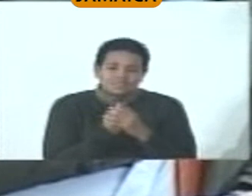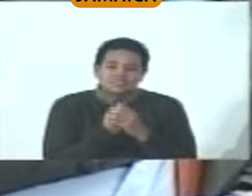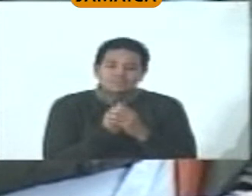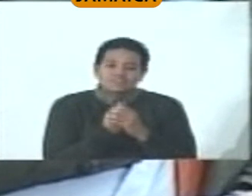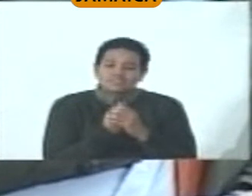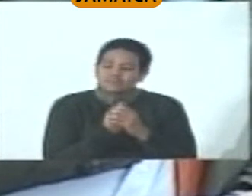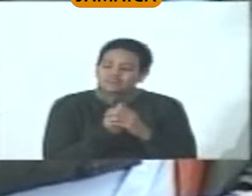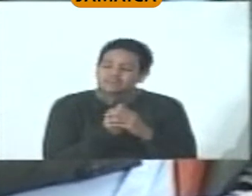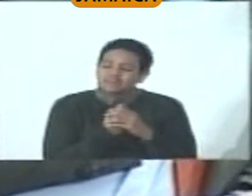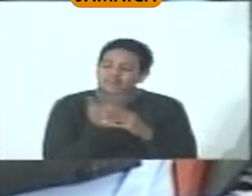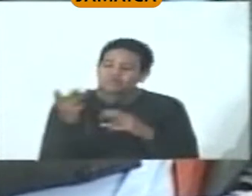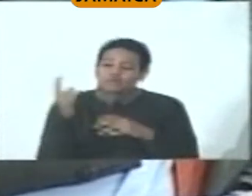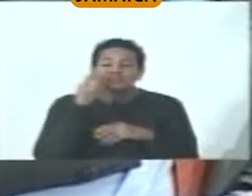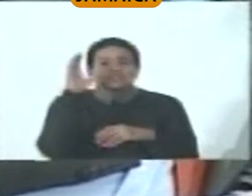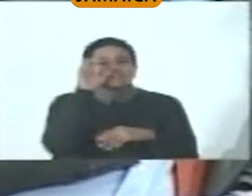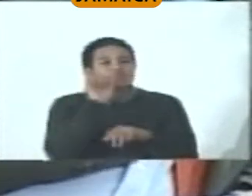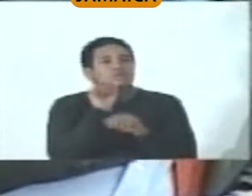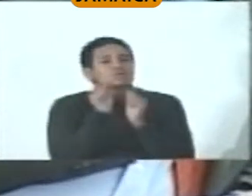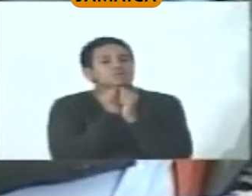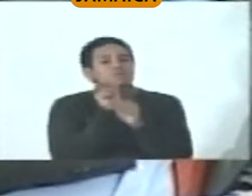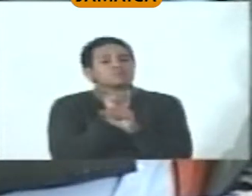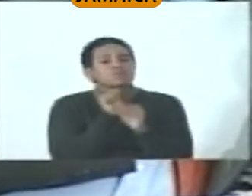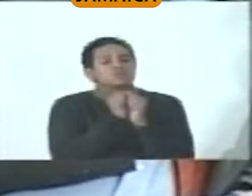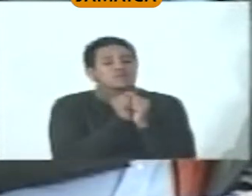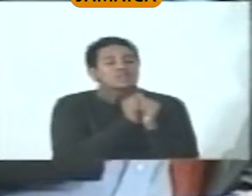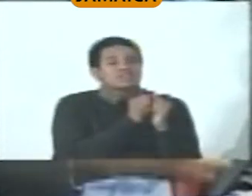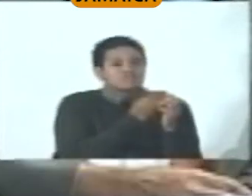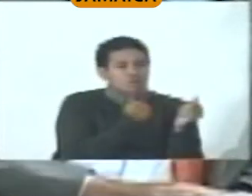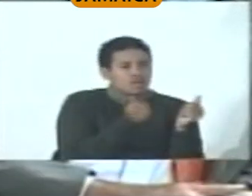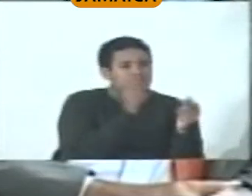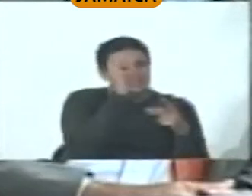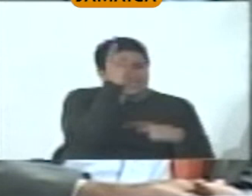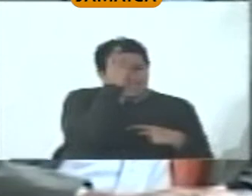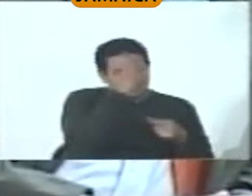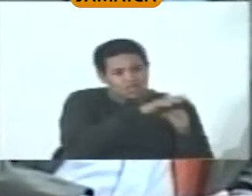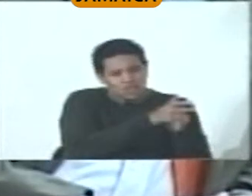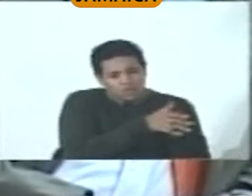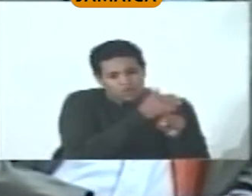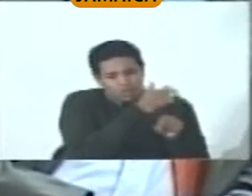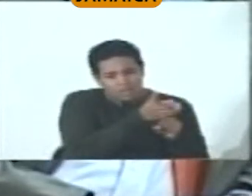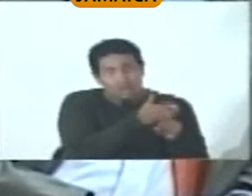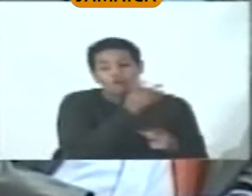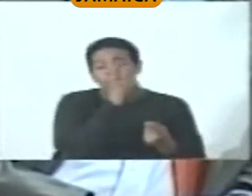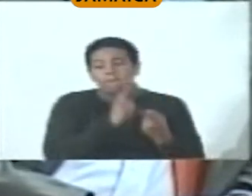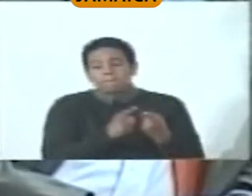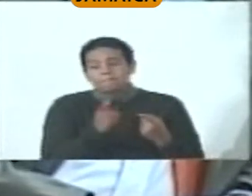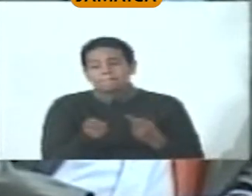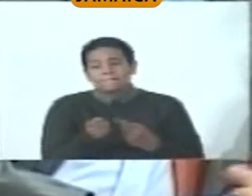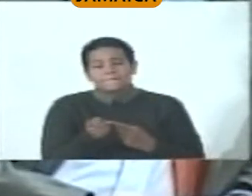if that is what you seek, of both the disease, COVID, and